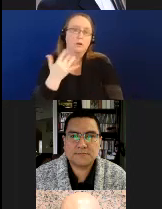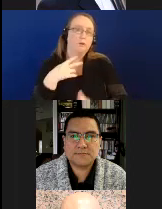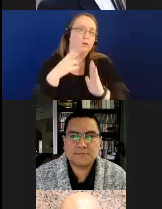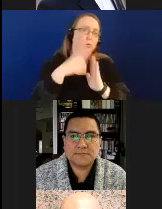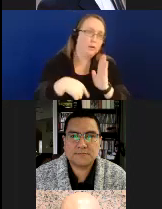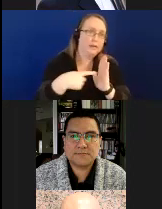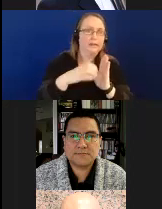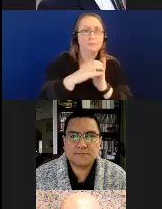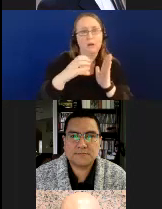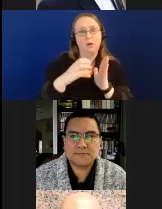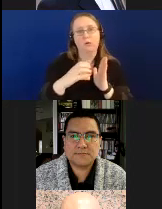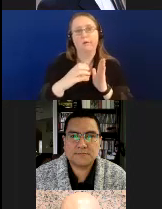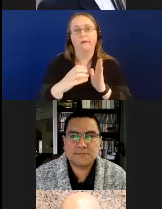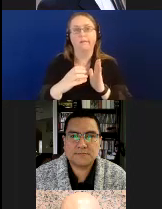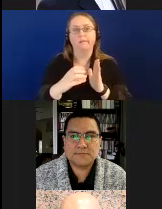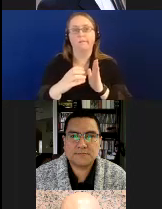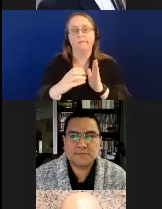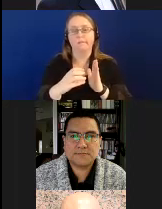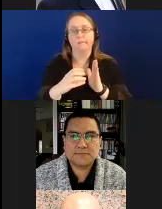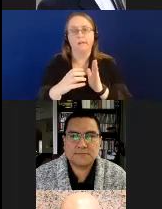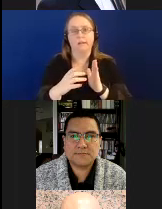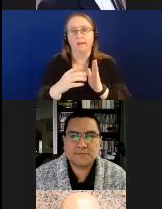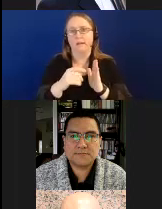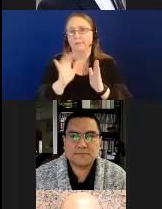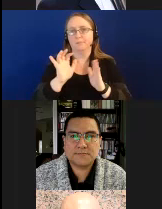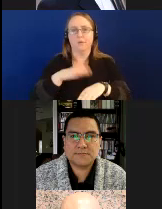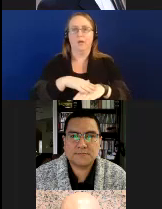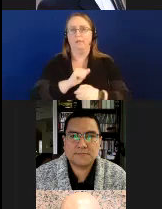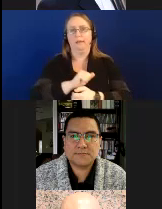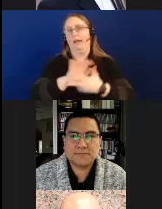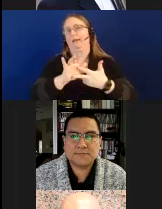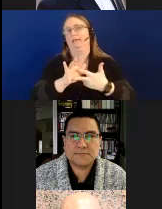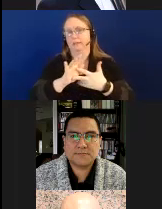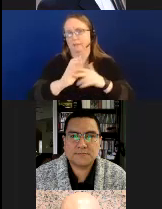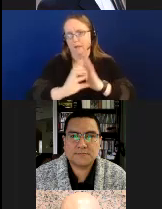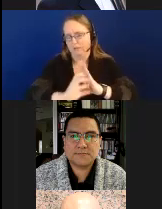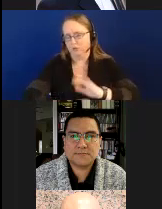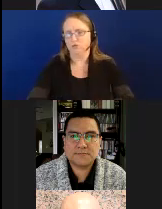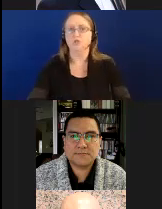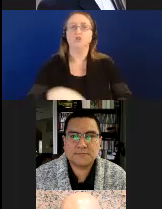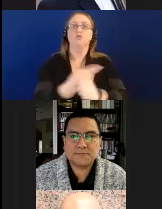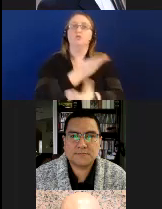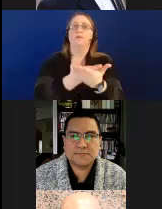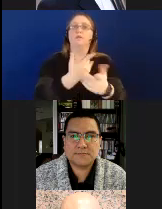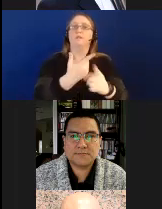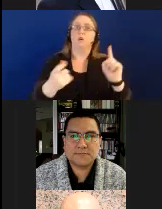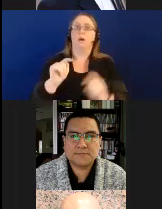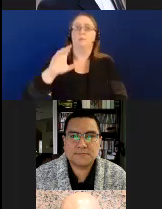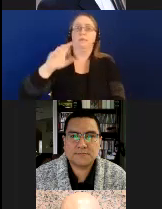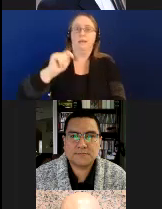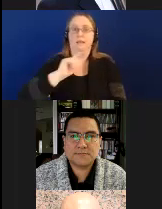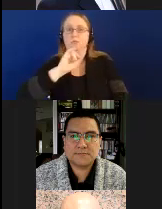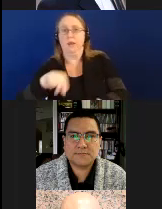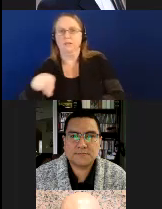this paragraph in the cactus passage, use evidence from the text to answer this question about, why